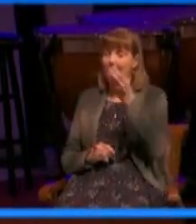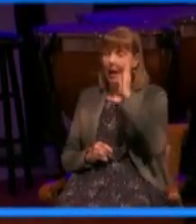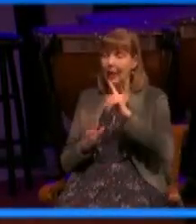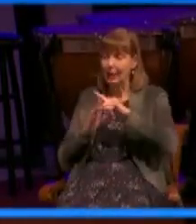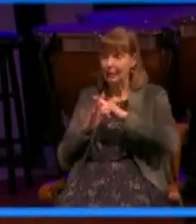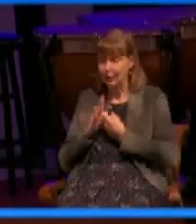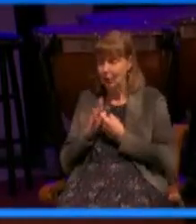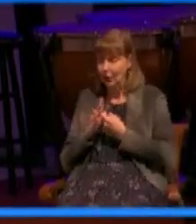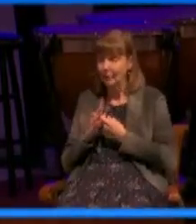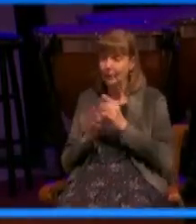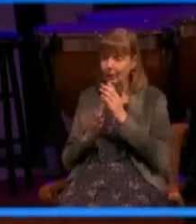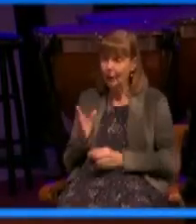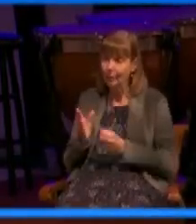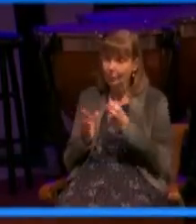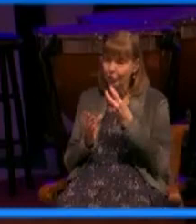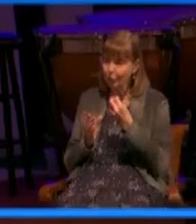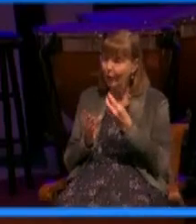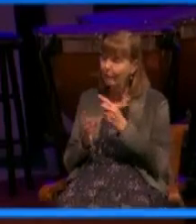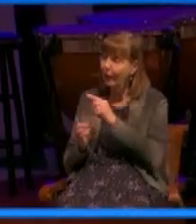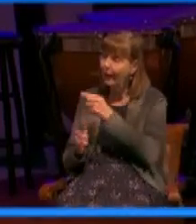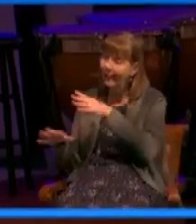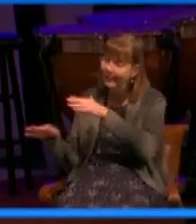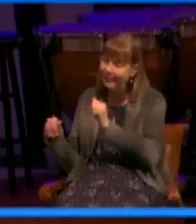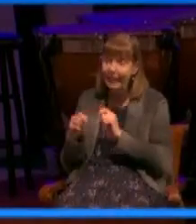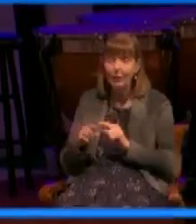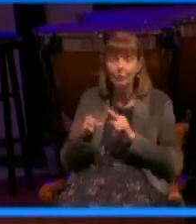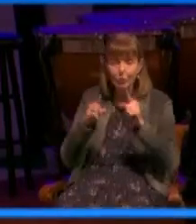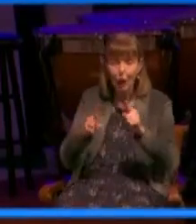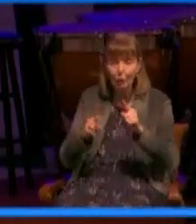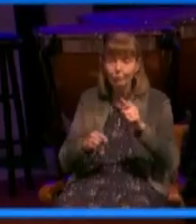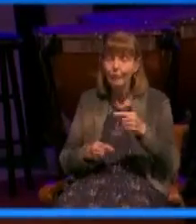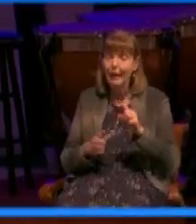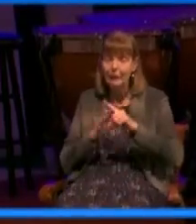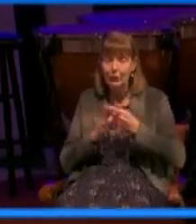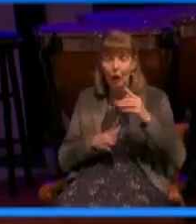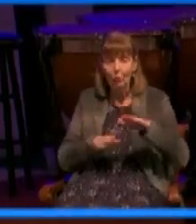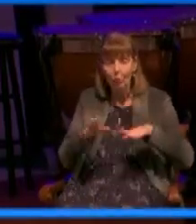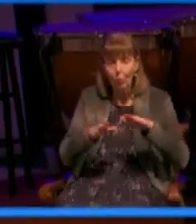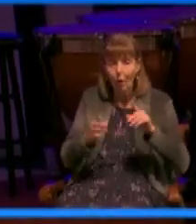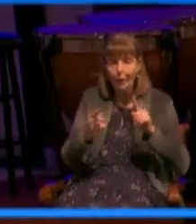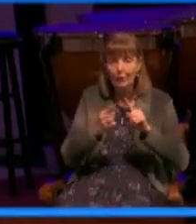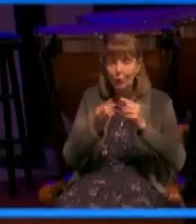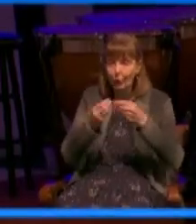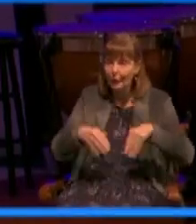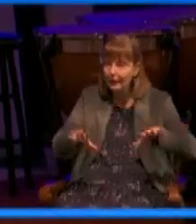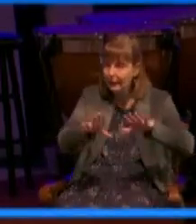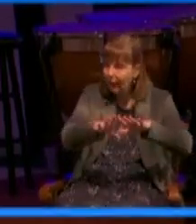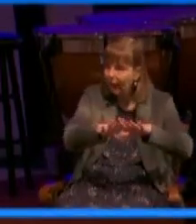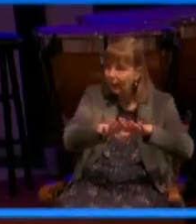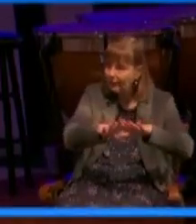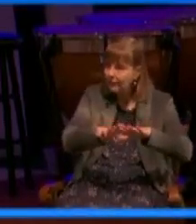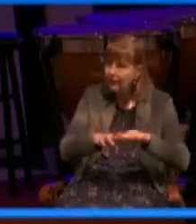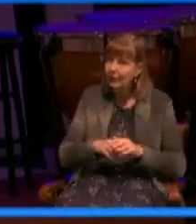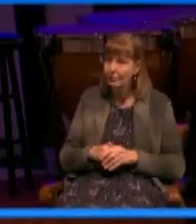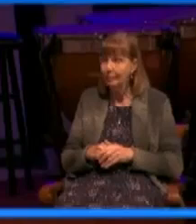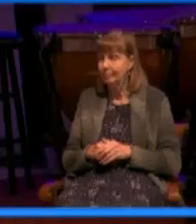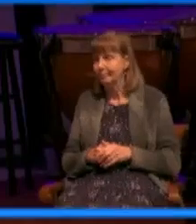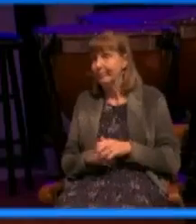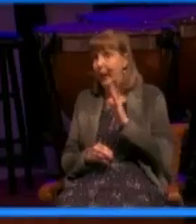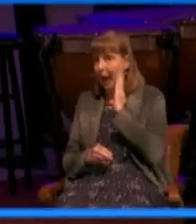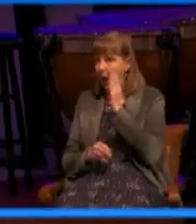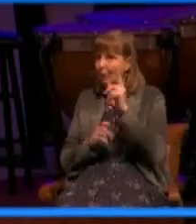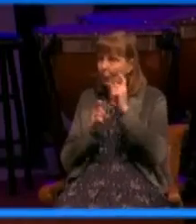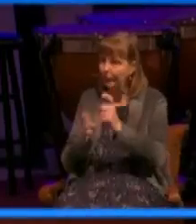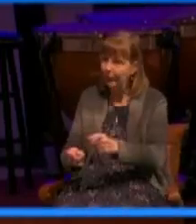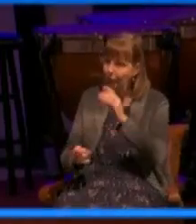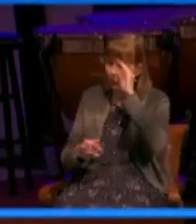towards a land that I will show you, and I'm going to make you a great nation. He does it again in chapter 15. I'm going to give you a son, and may it be that you're going to be the